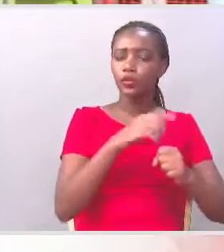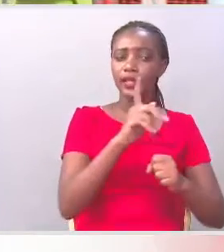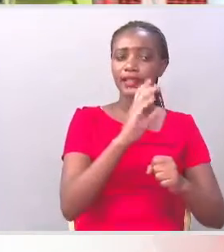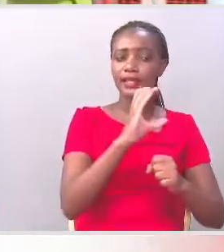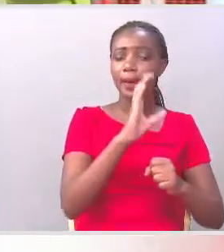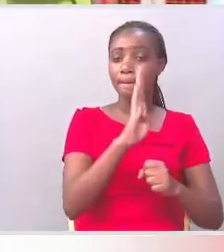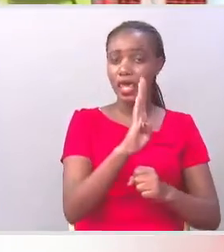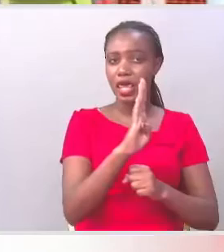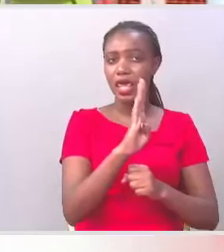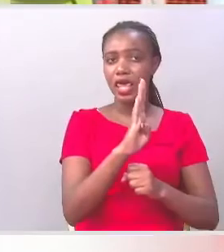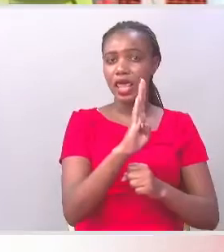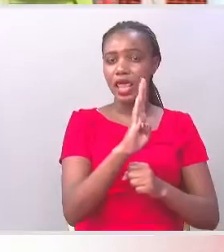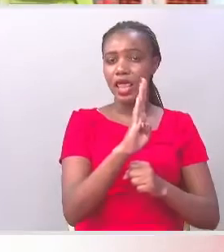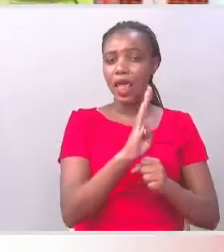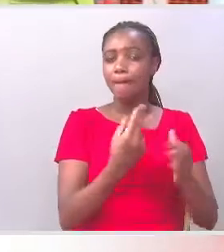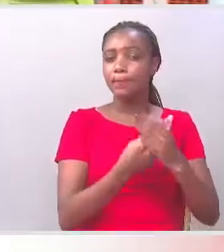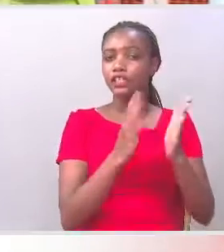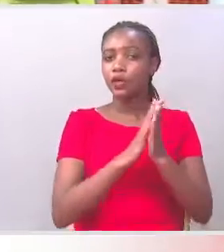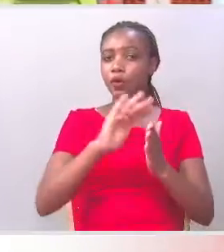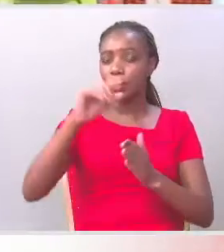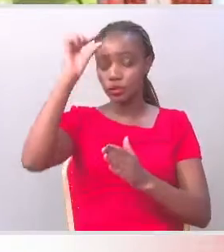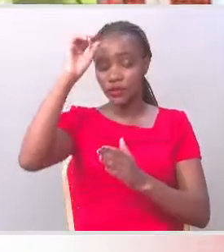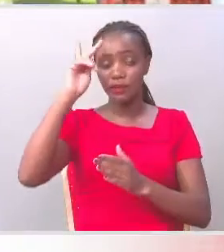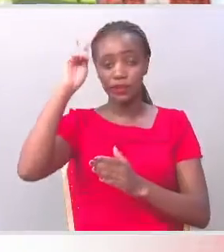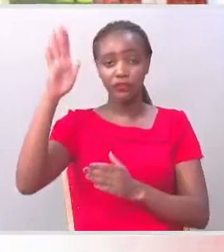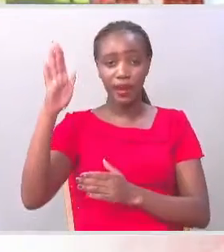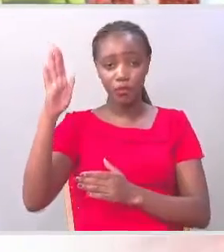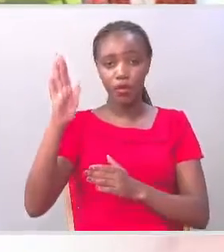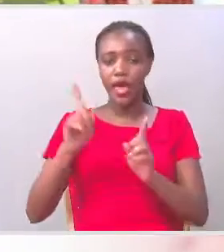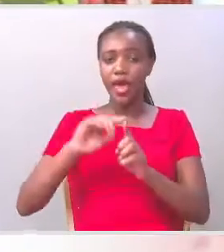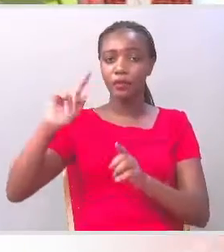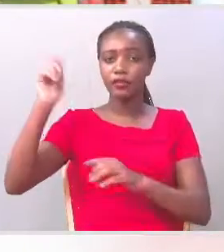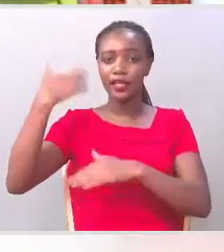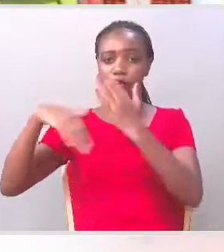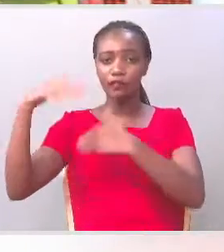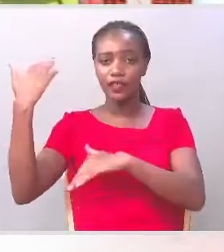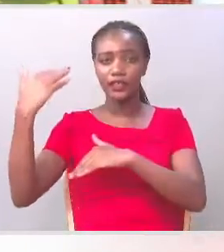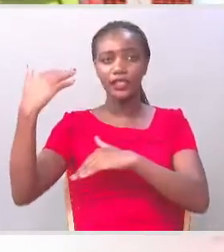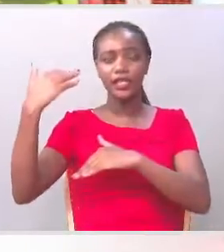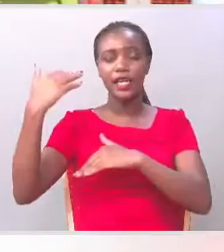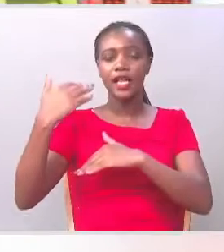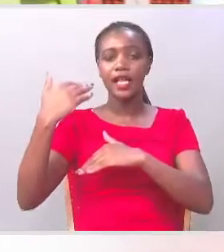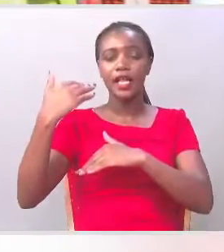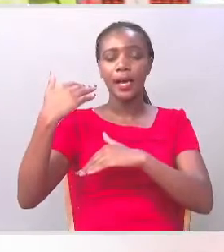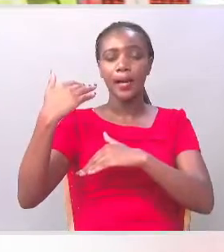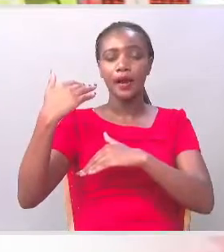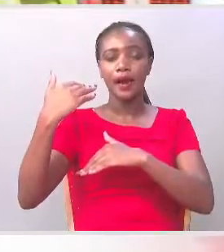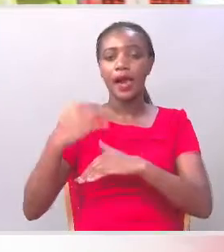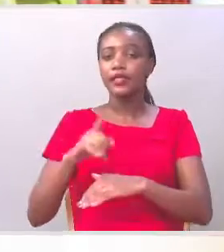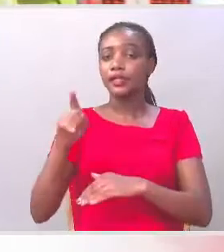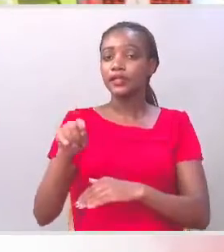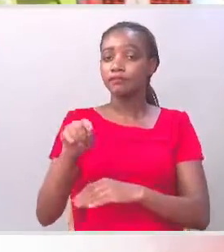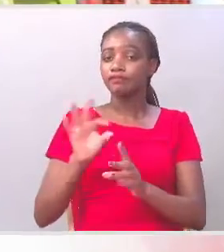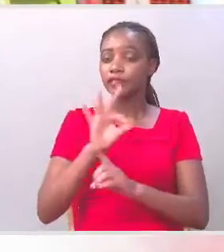KCB in conjunction with the county government of Kiambu and Mount Kenya University. This particular